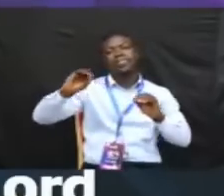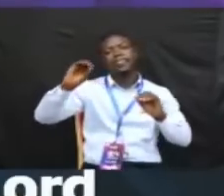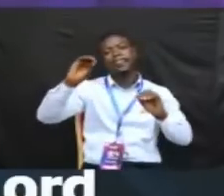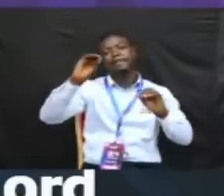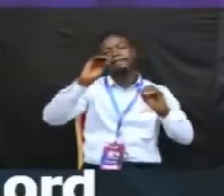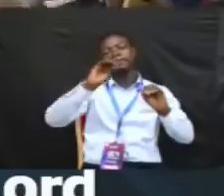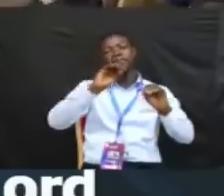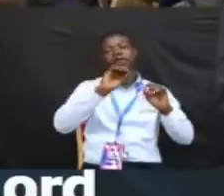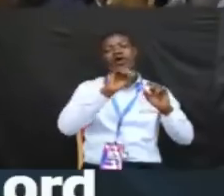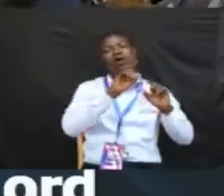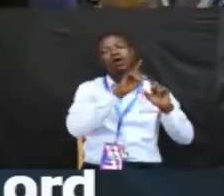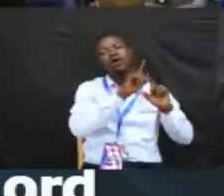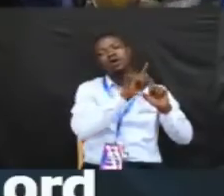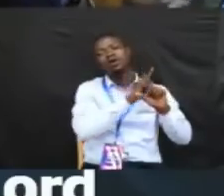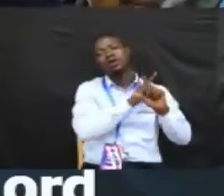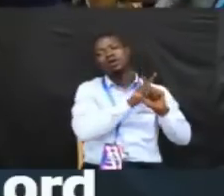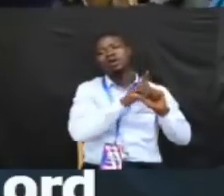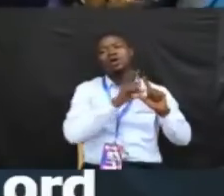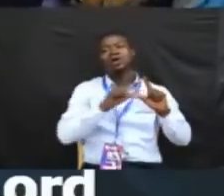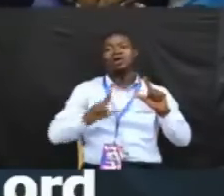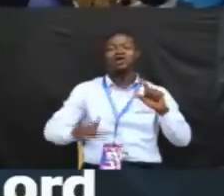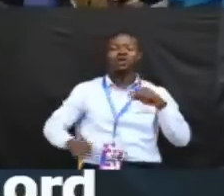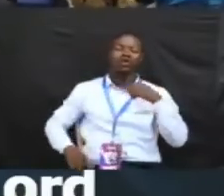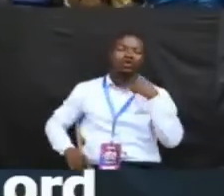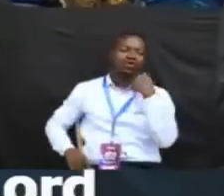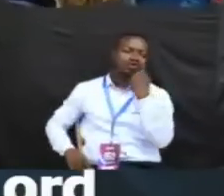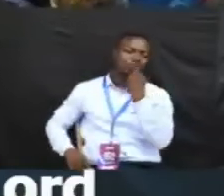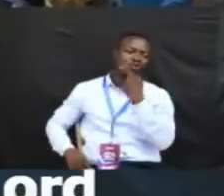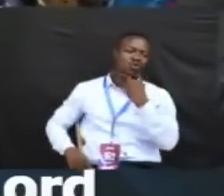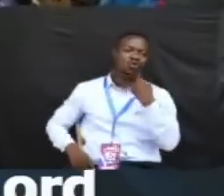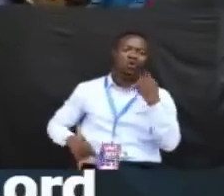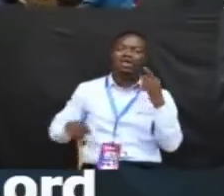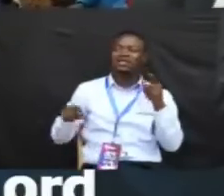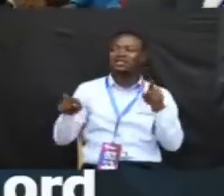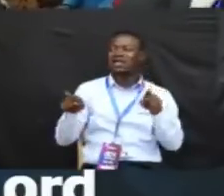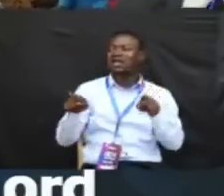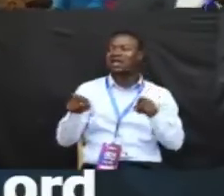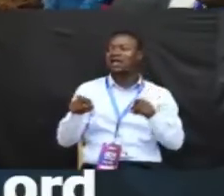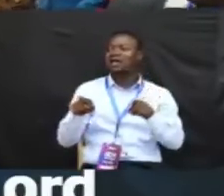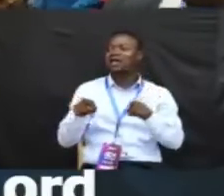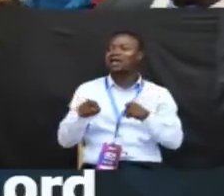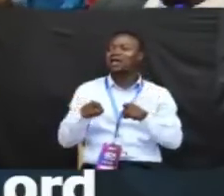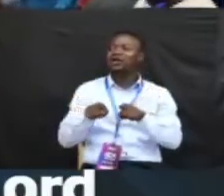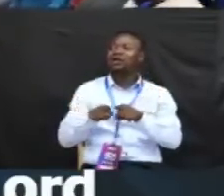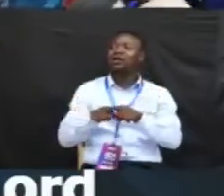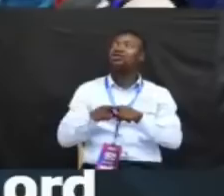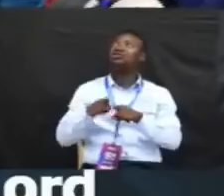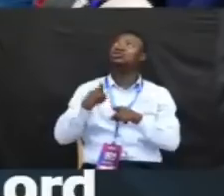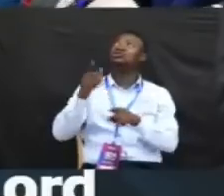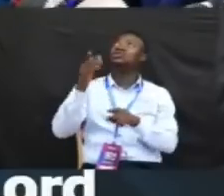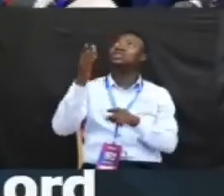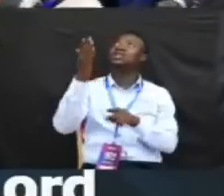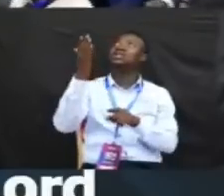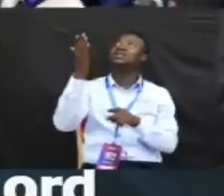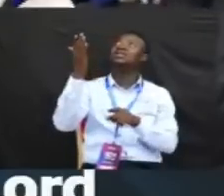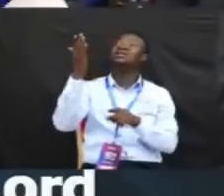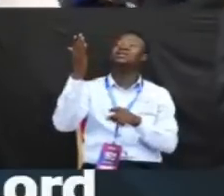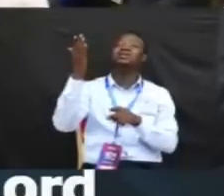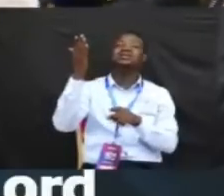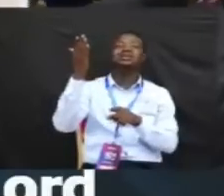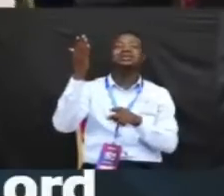Oh Lord, who is like unto